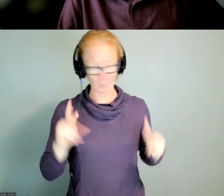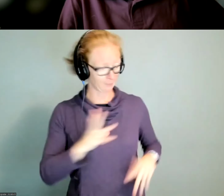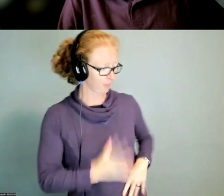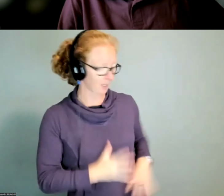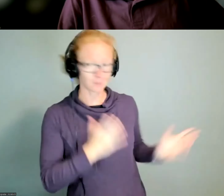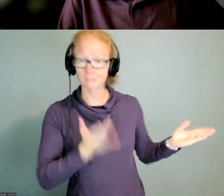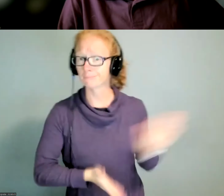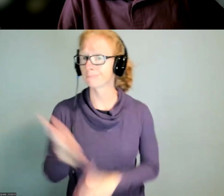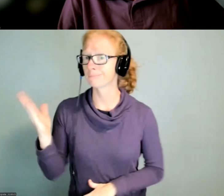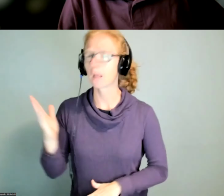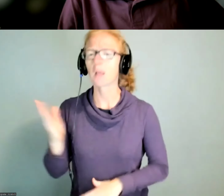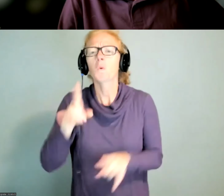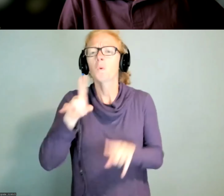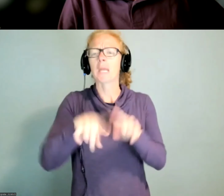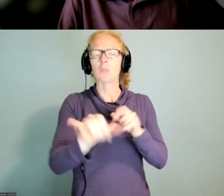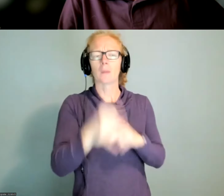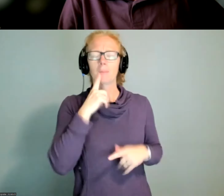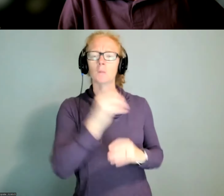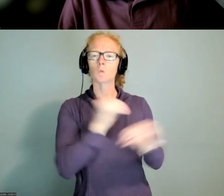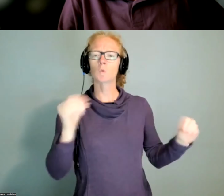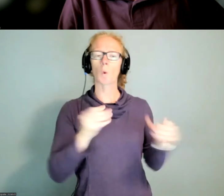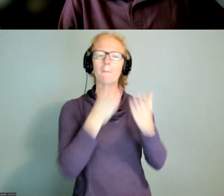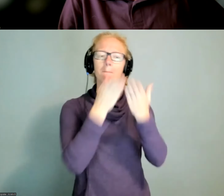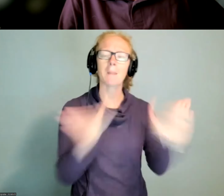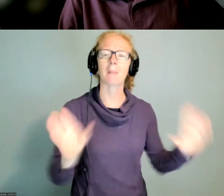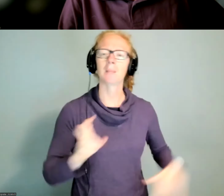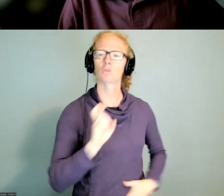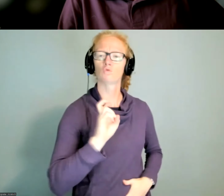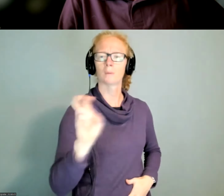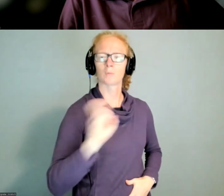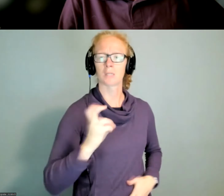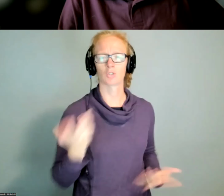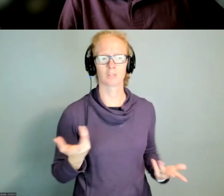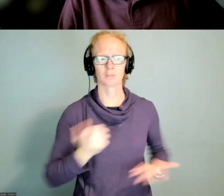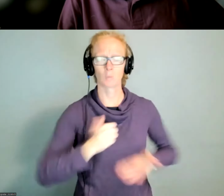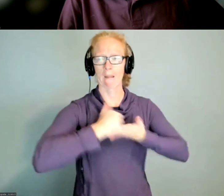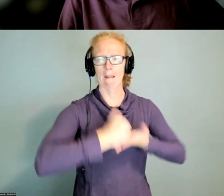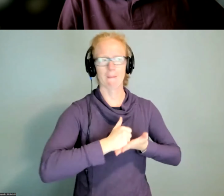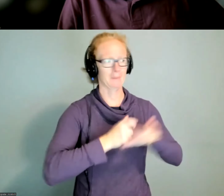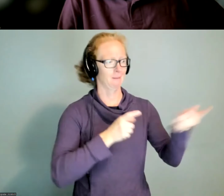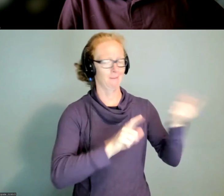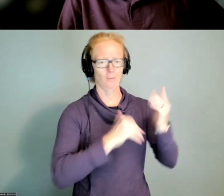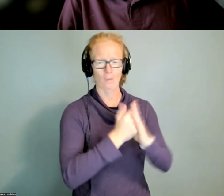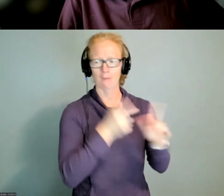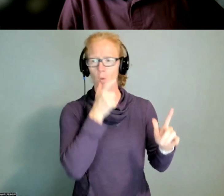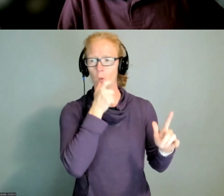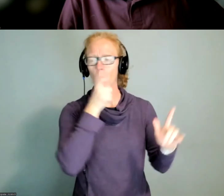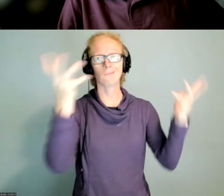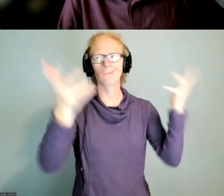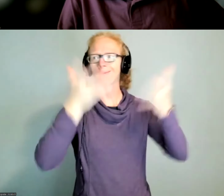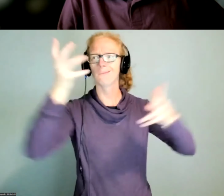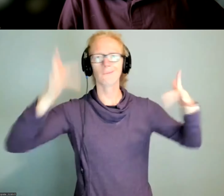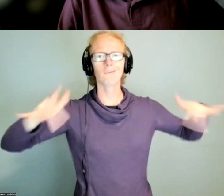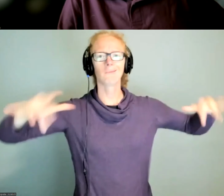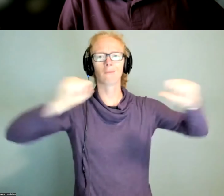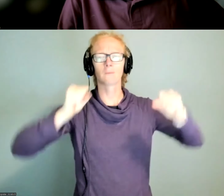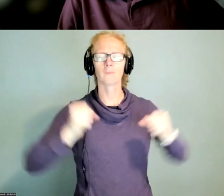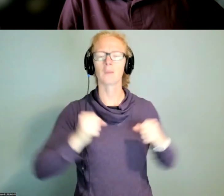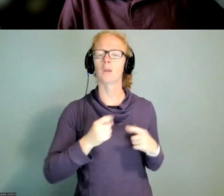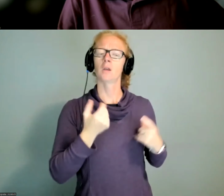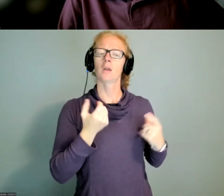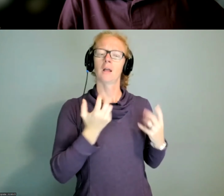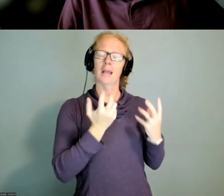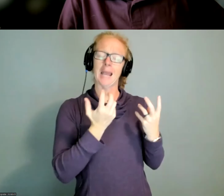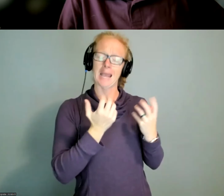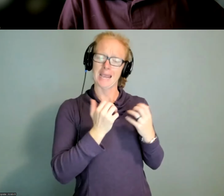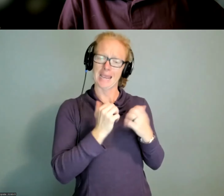when there's virtually no public transit that makes a dent. So we're just trying to make the housing really work in